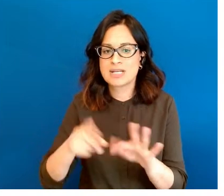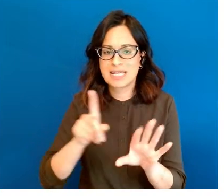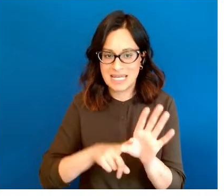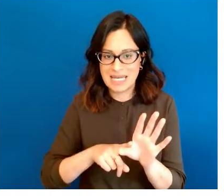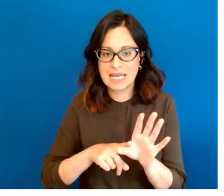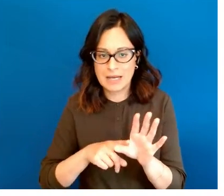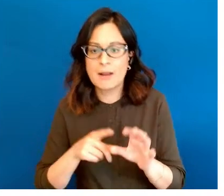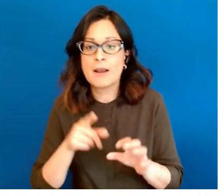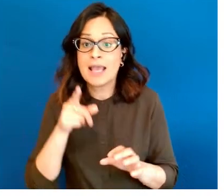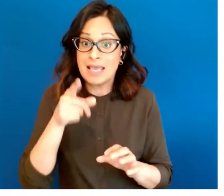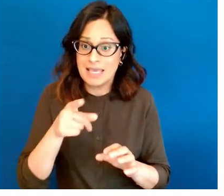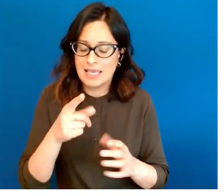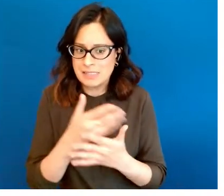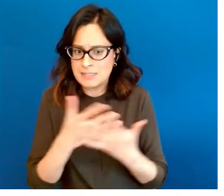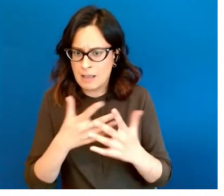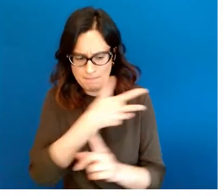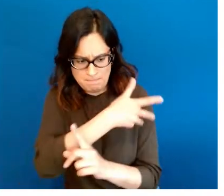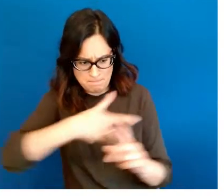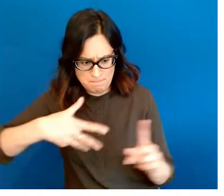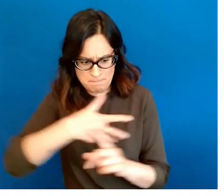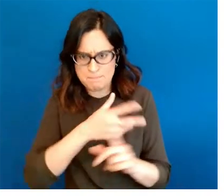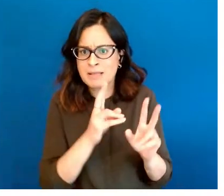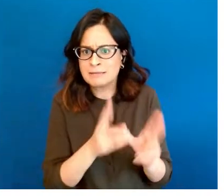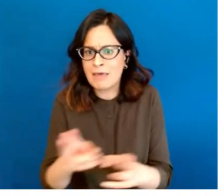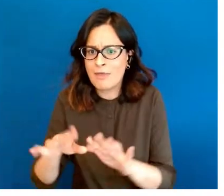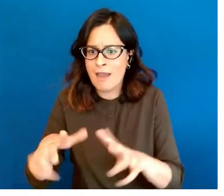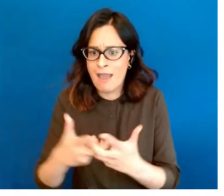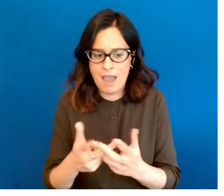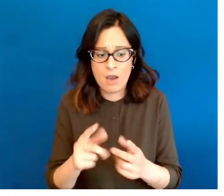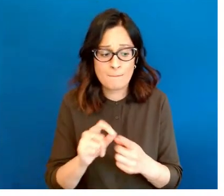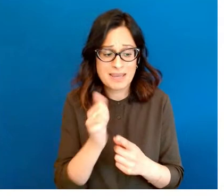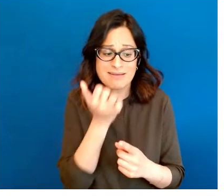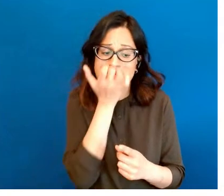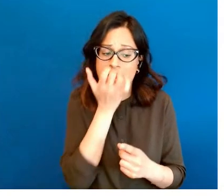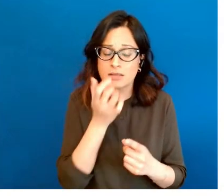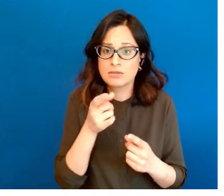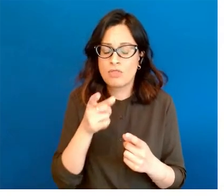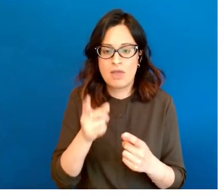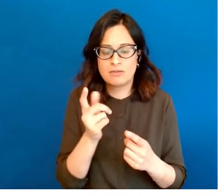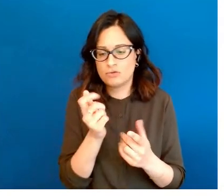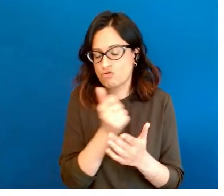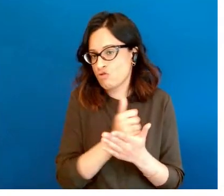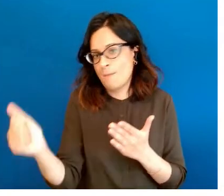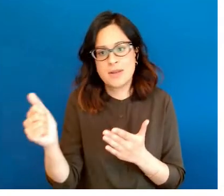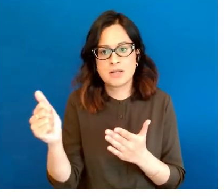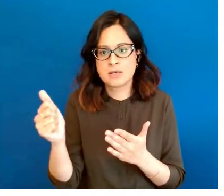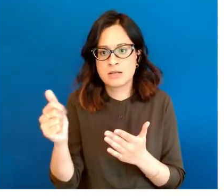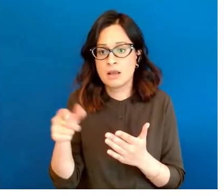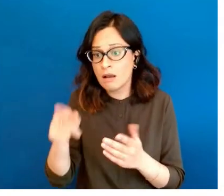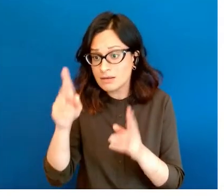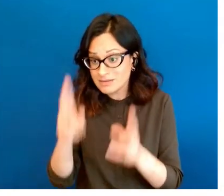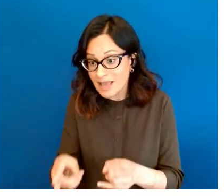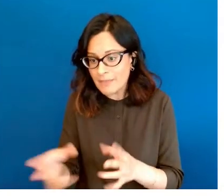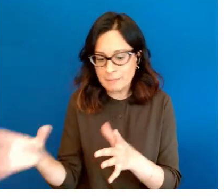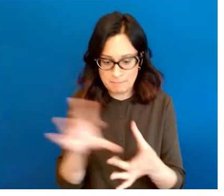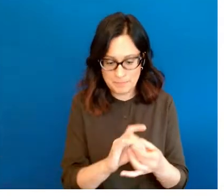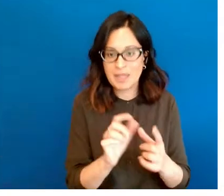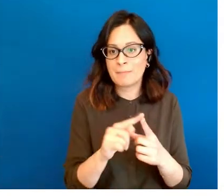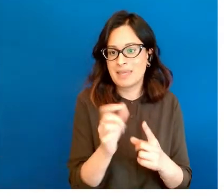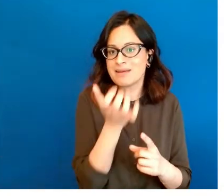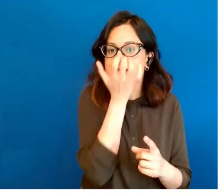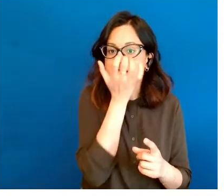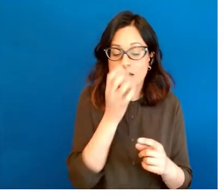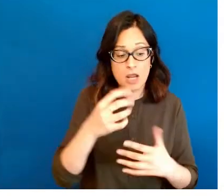deaths. As you can see here, peanuts are by far the commonest cause of food allergy. And you can see in this period from 1990